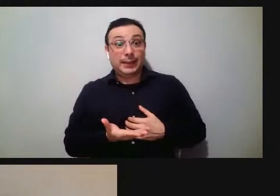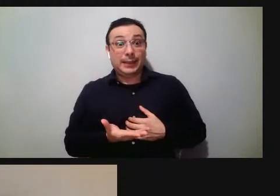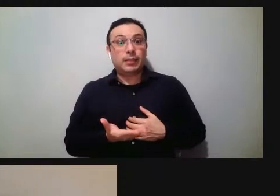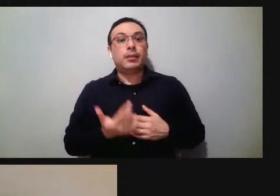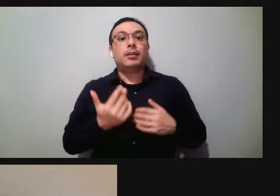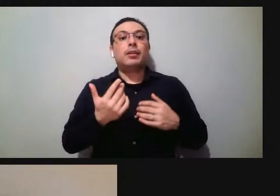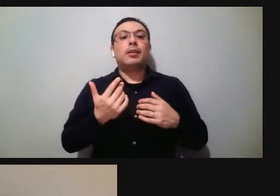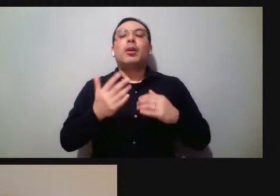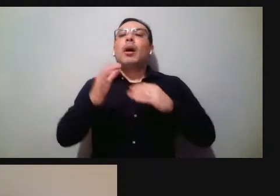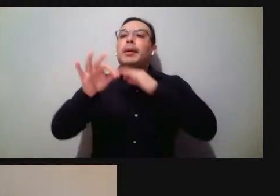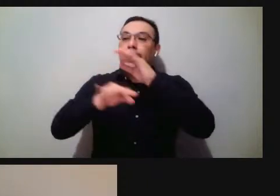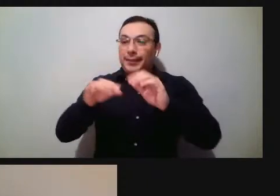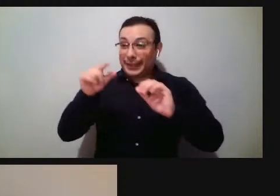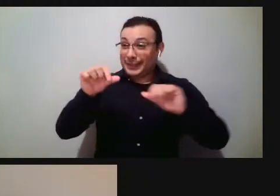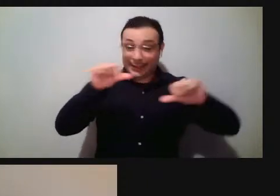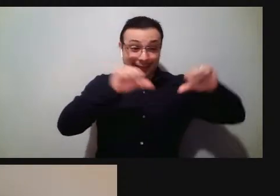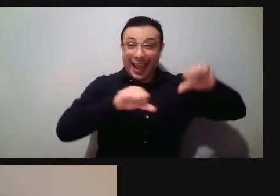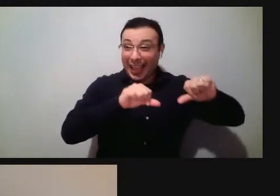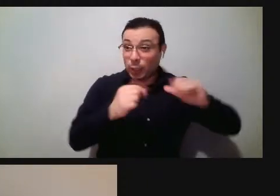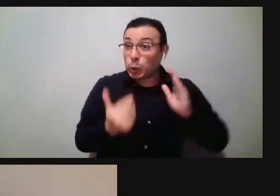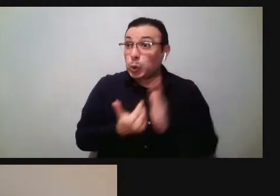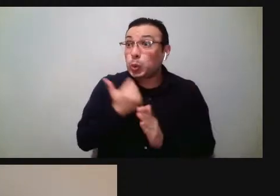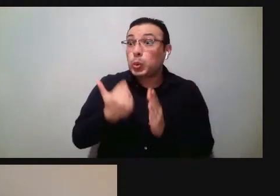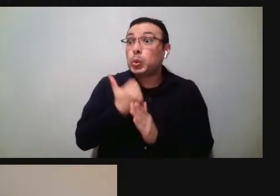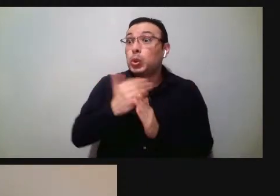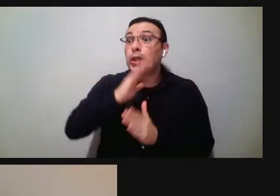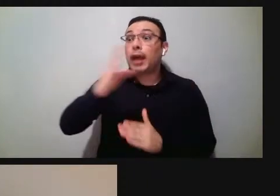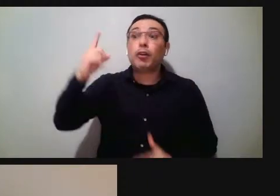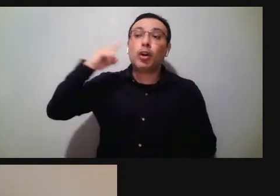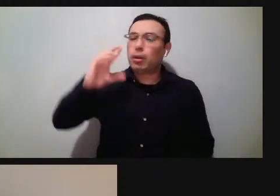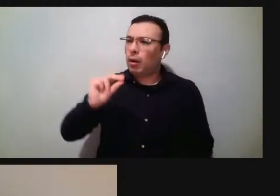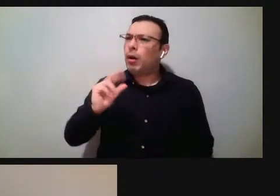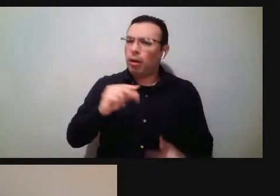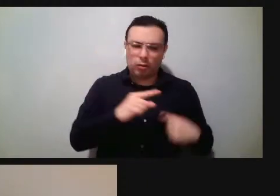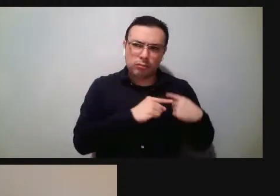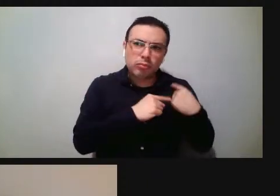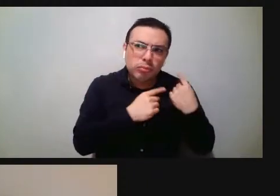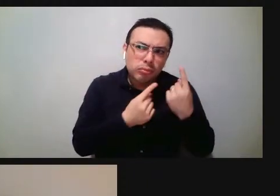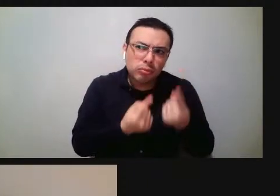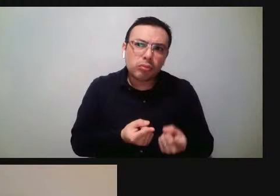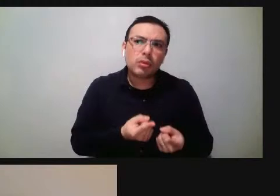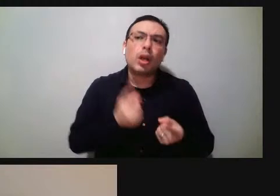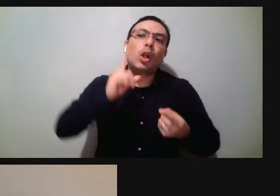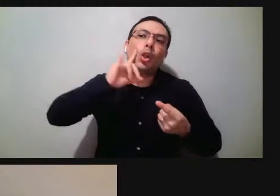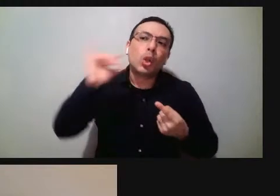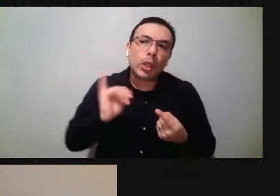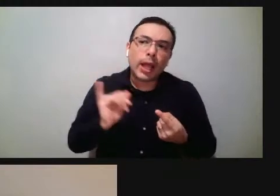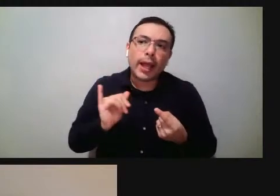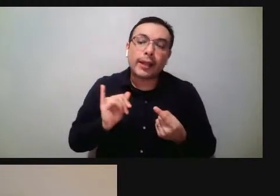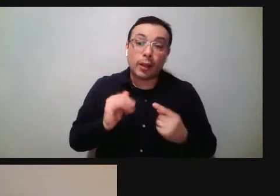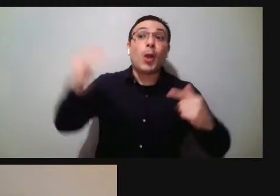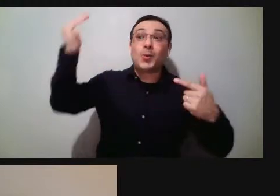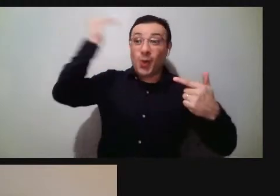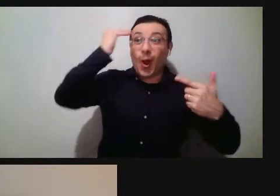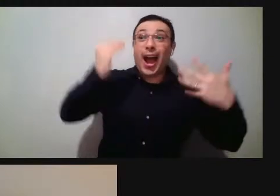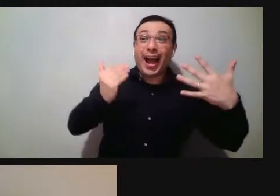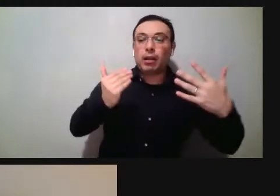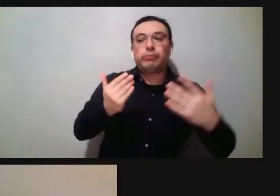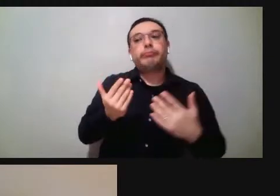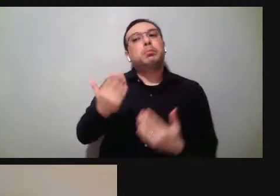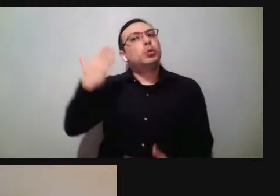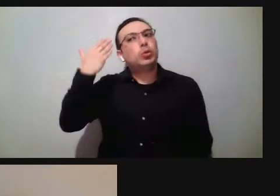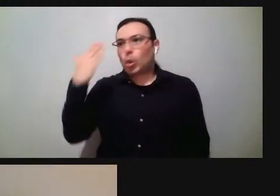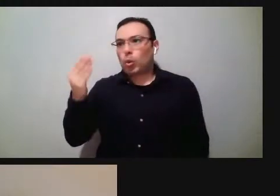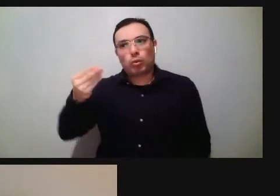science has been going on, and then answer people's questions about what we do and what we don't know. I do think we also have